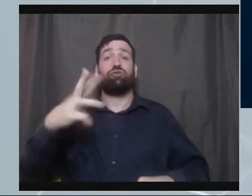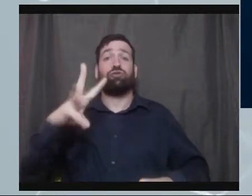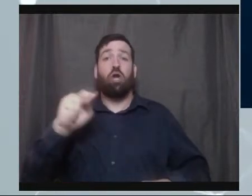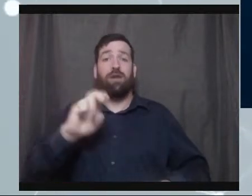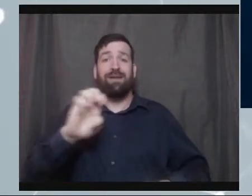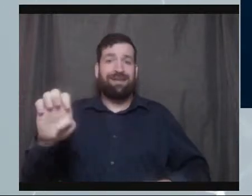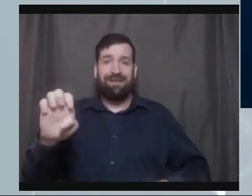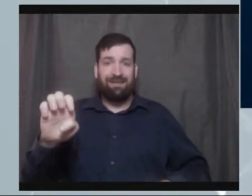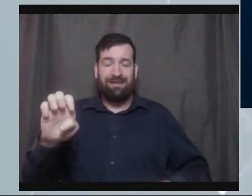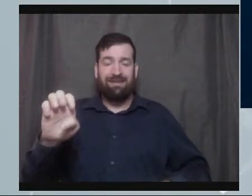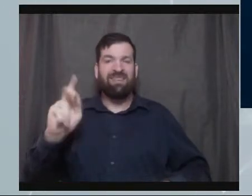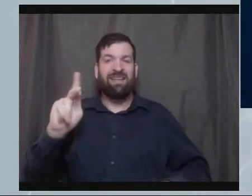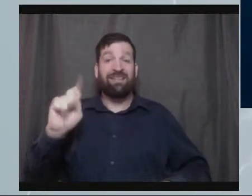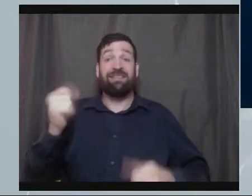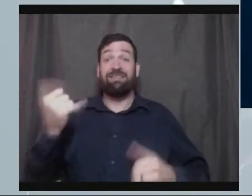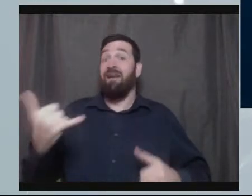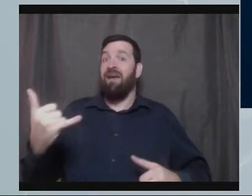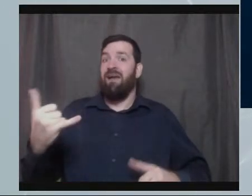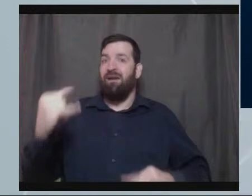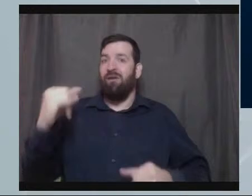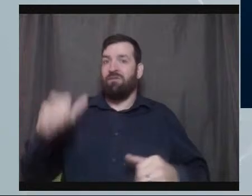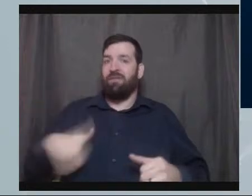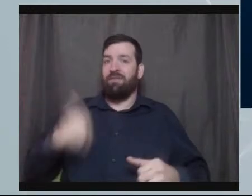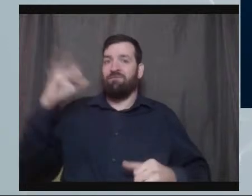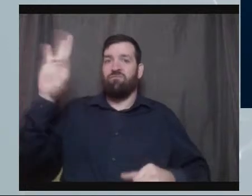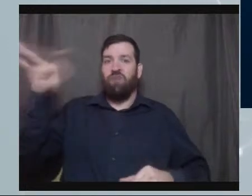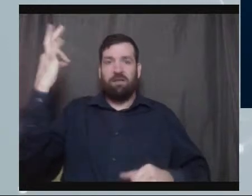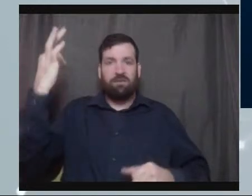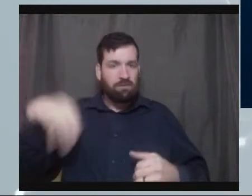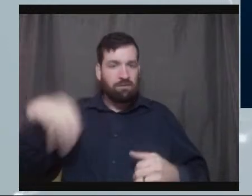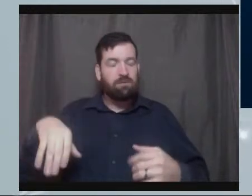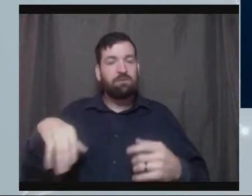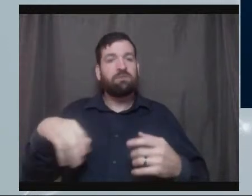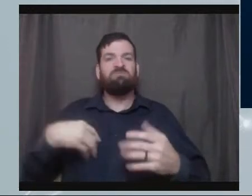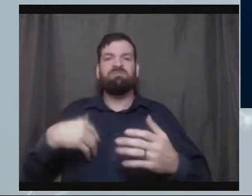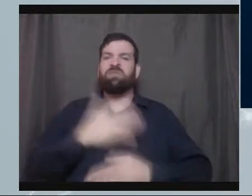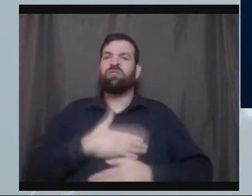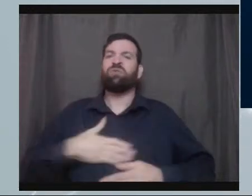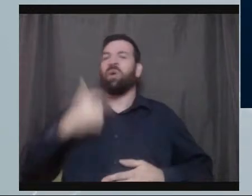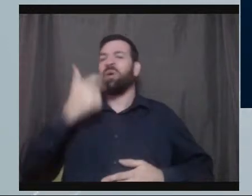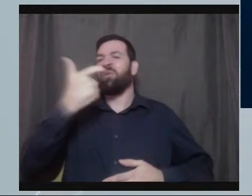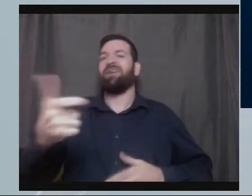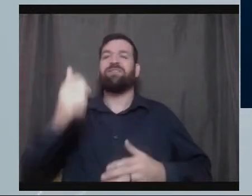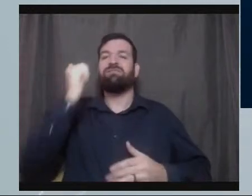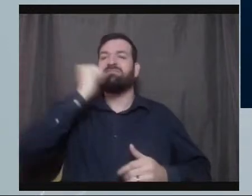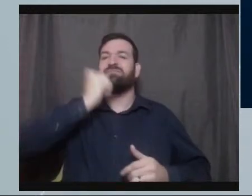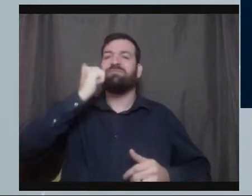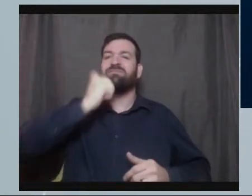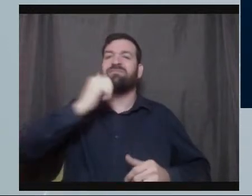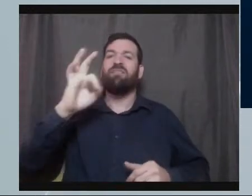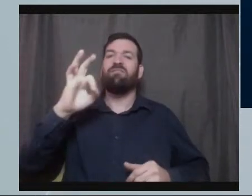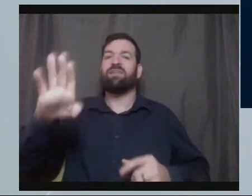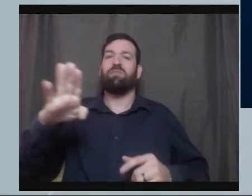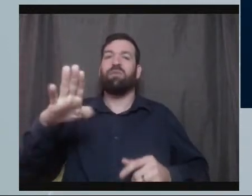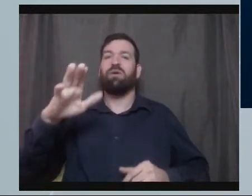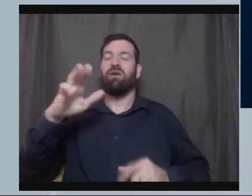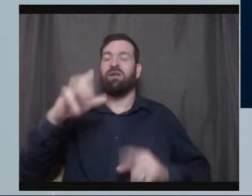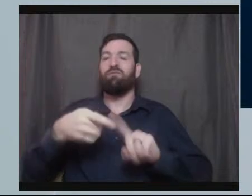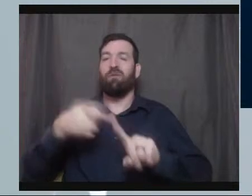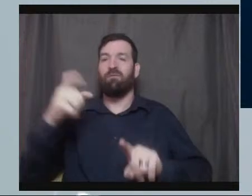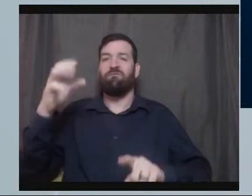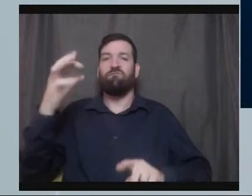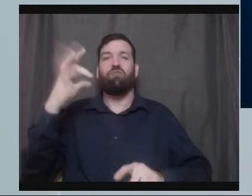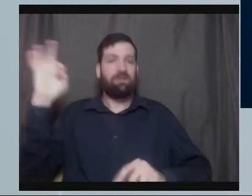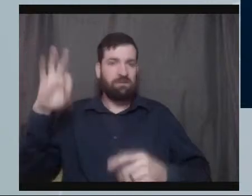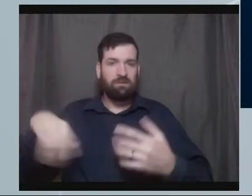France her home. She says, I enjoy watching the daily Facebook replays from France. I want to thank all the medical teams and our guests,